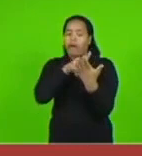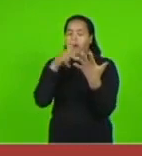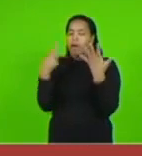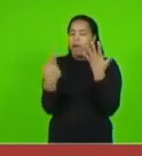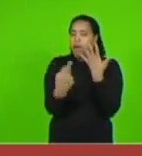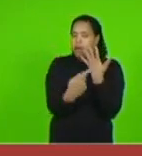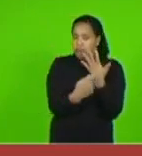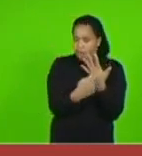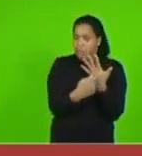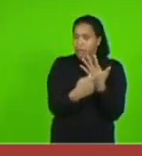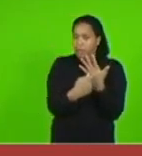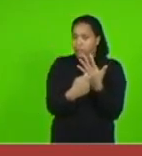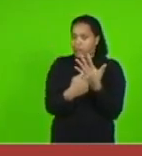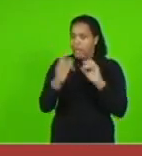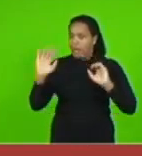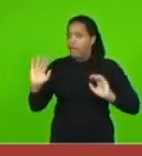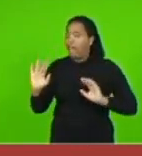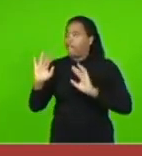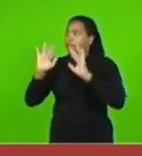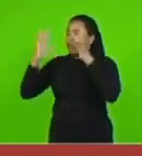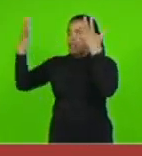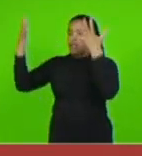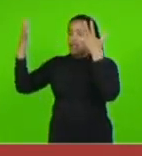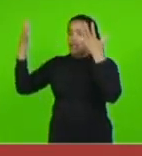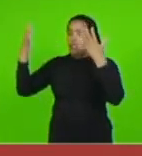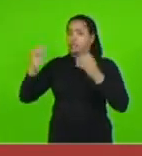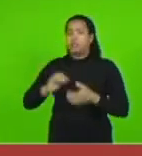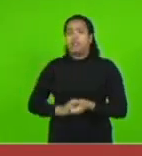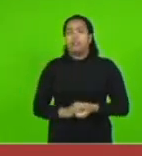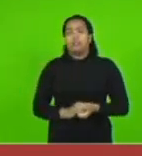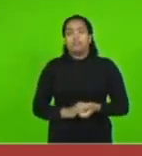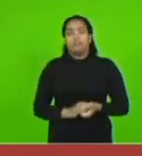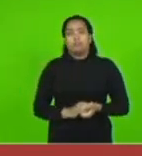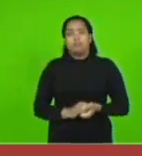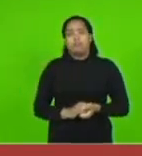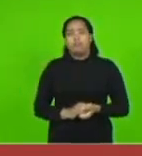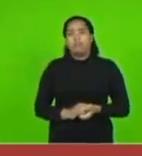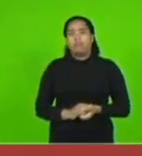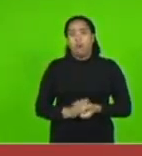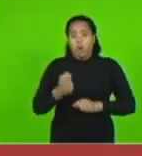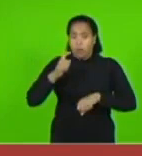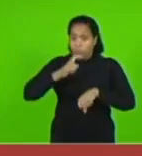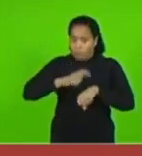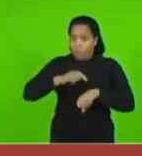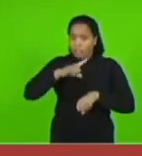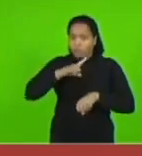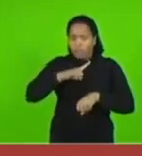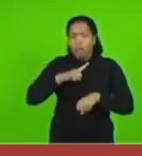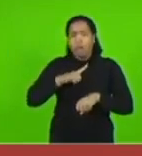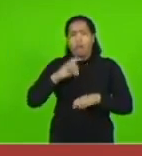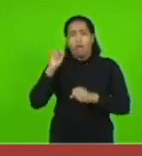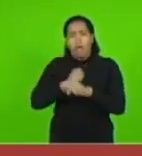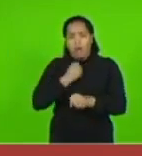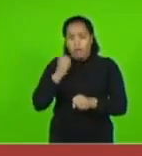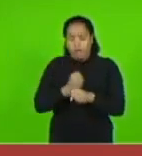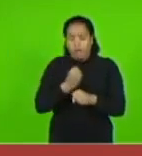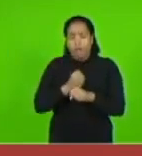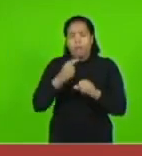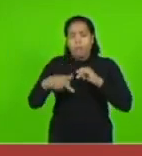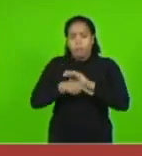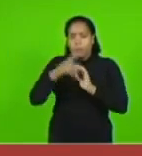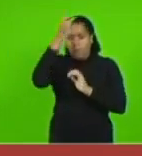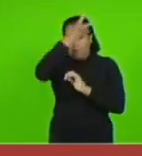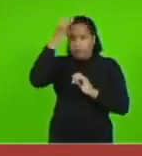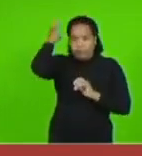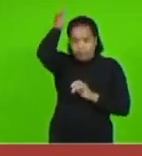And in the parable of the banquet, we are reminding our brethren that there is still time. The work